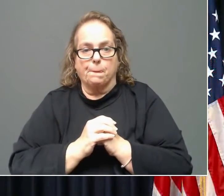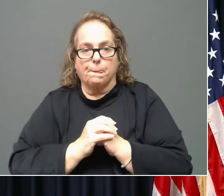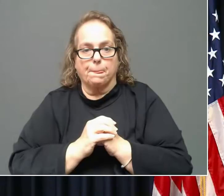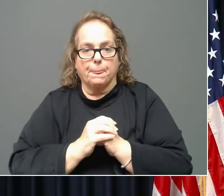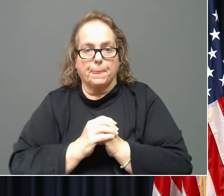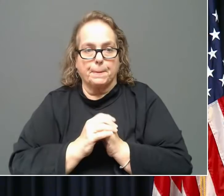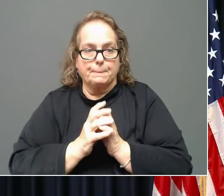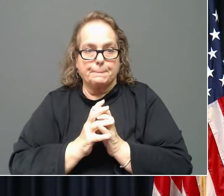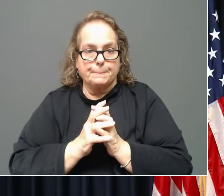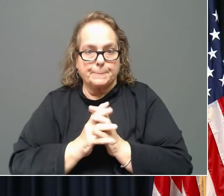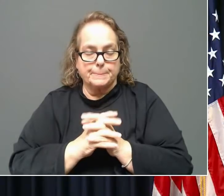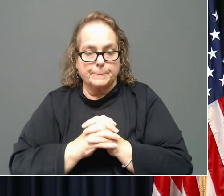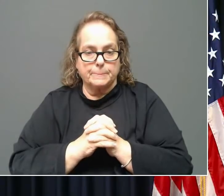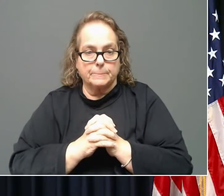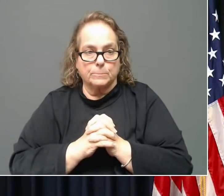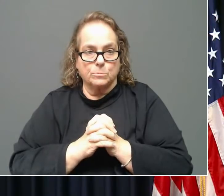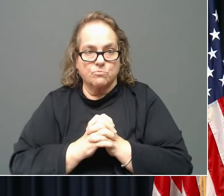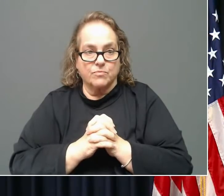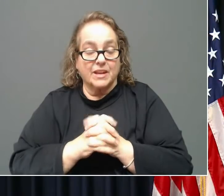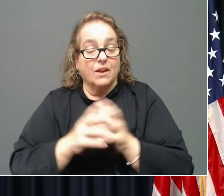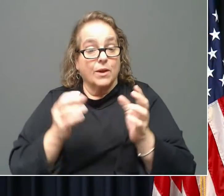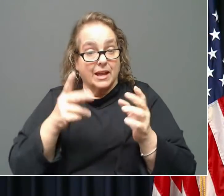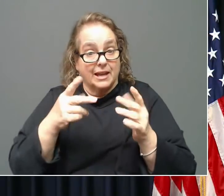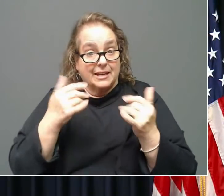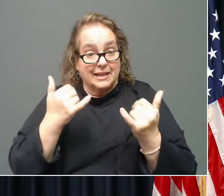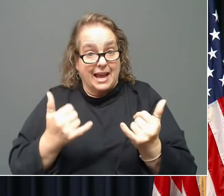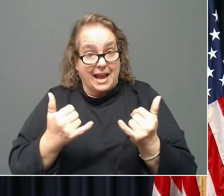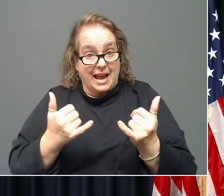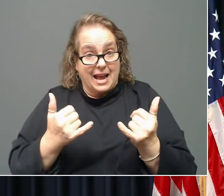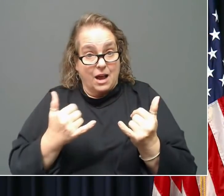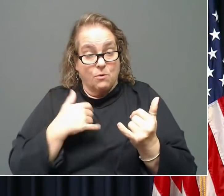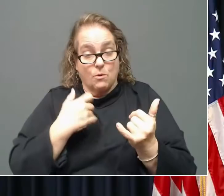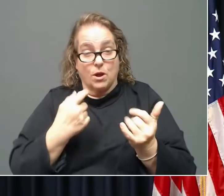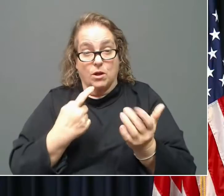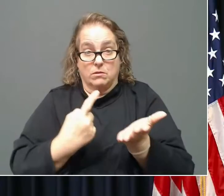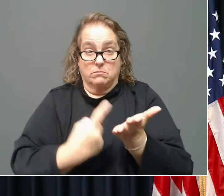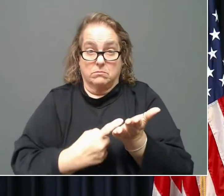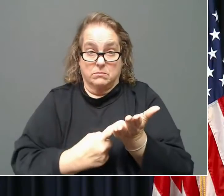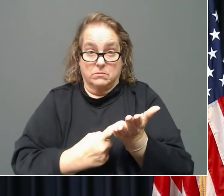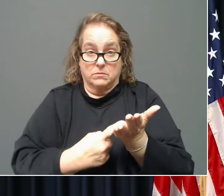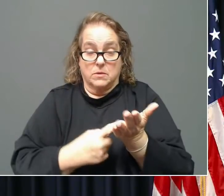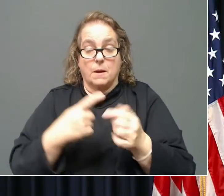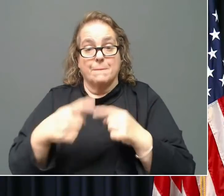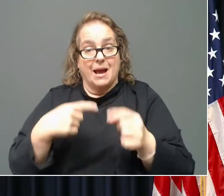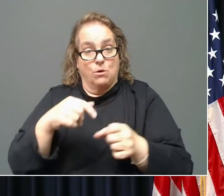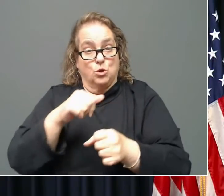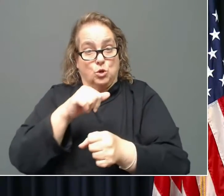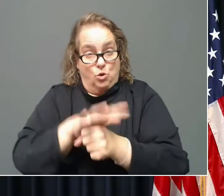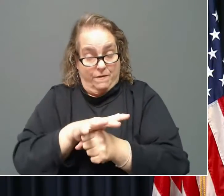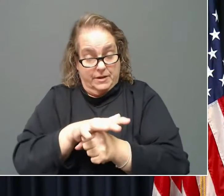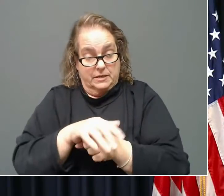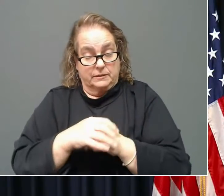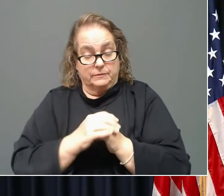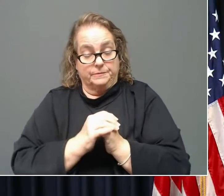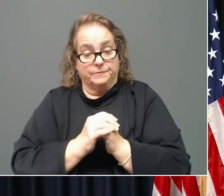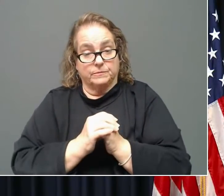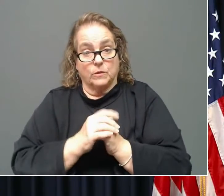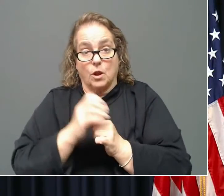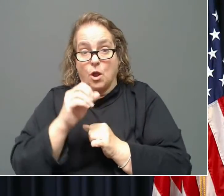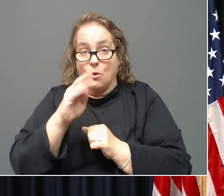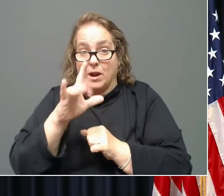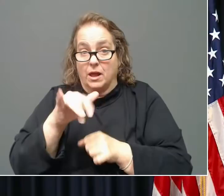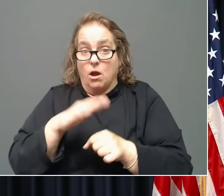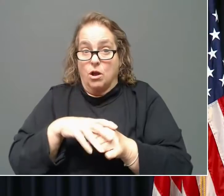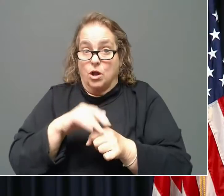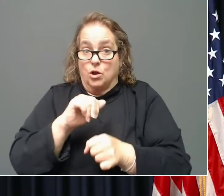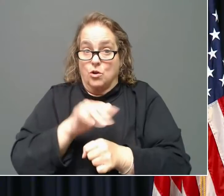Now we're going to talk directly on COVID and only on COVID. And today